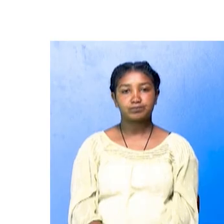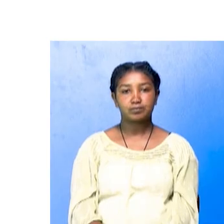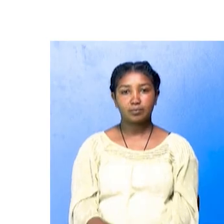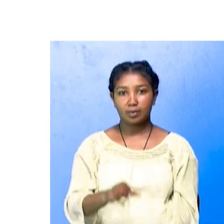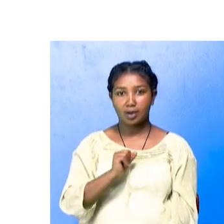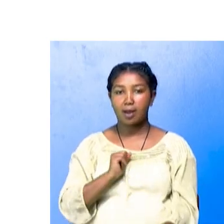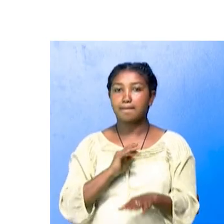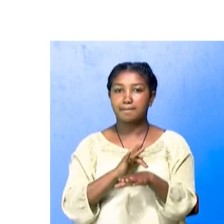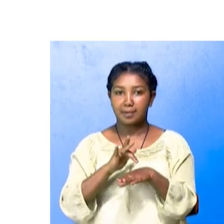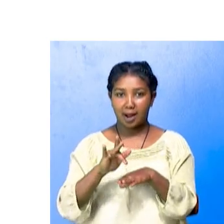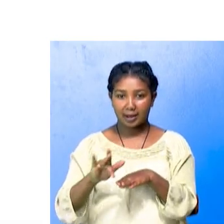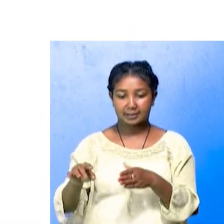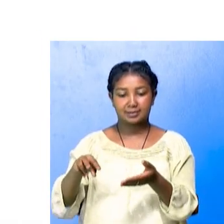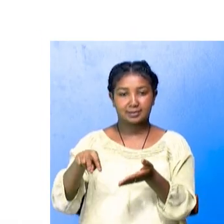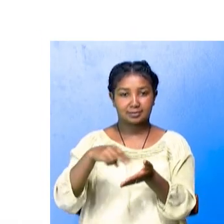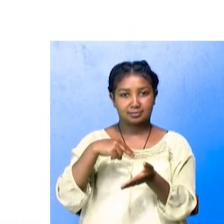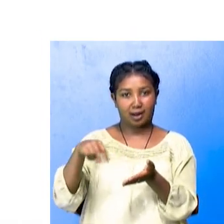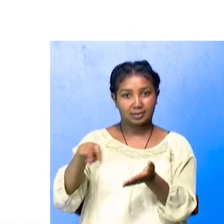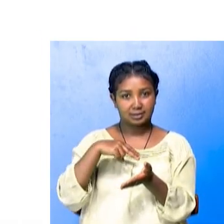I blank dance.